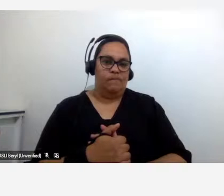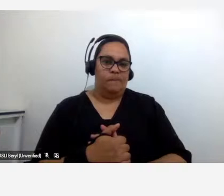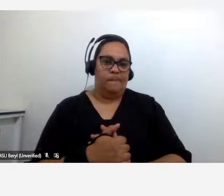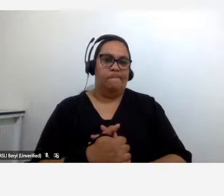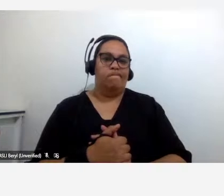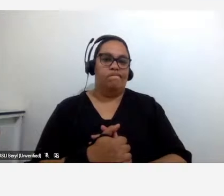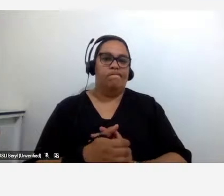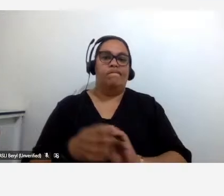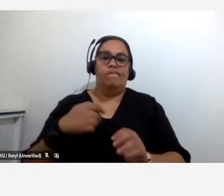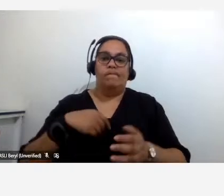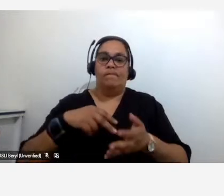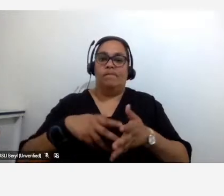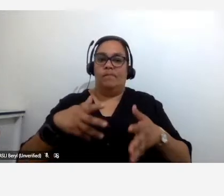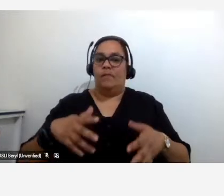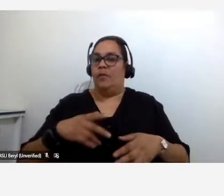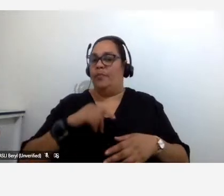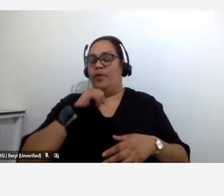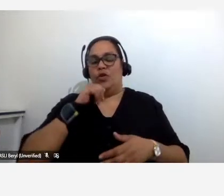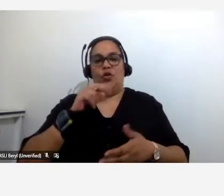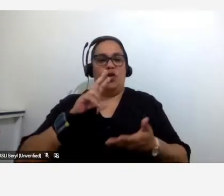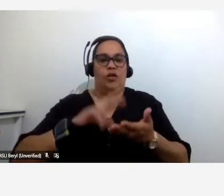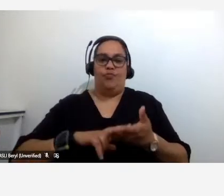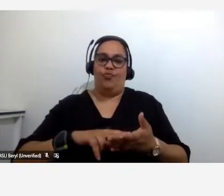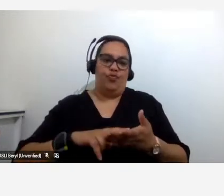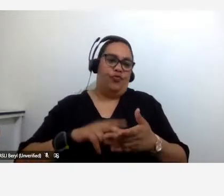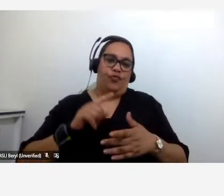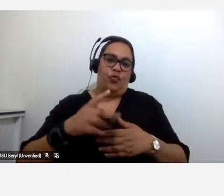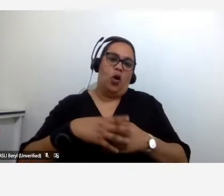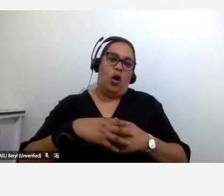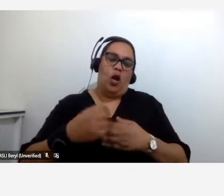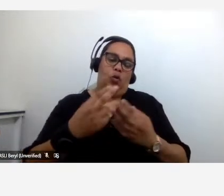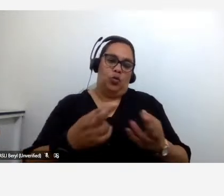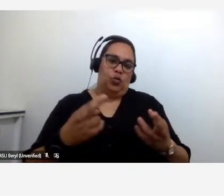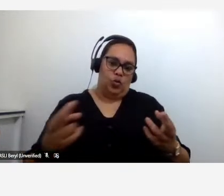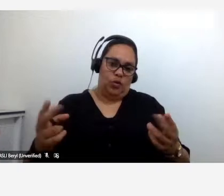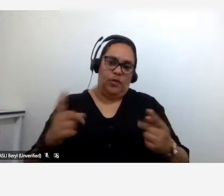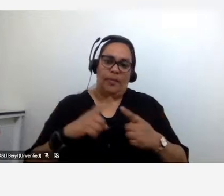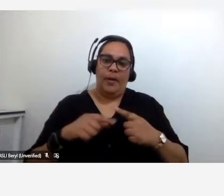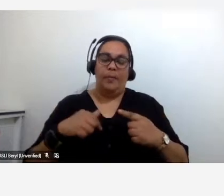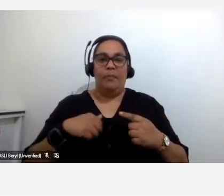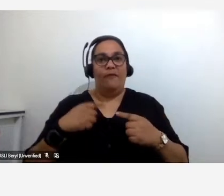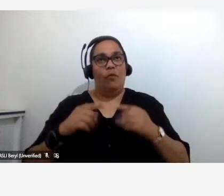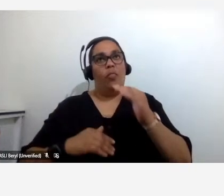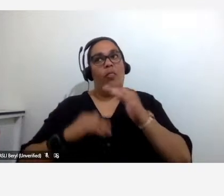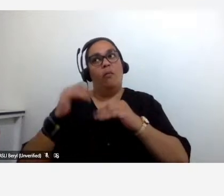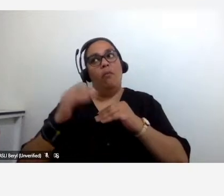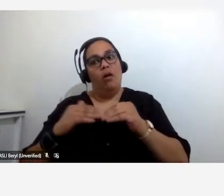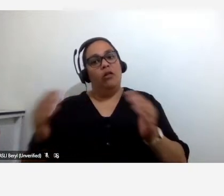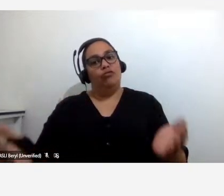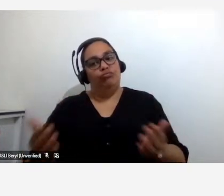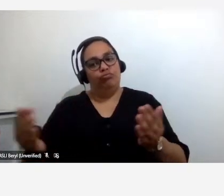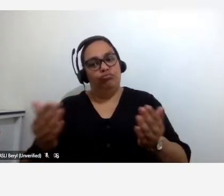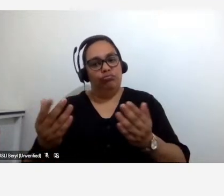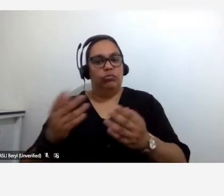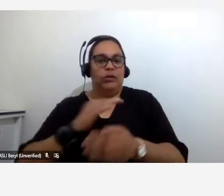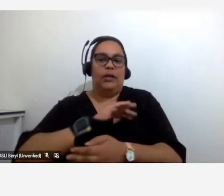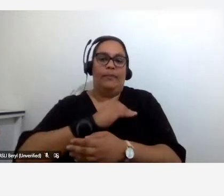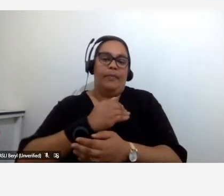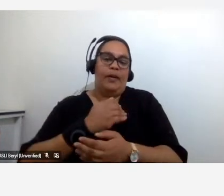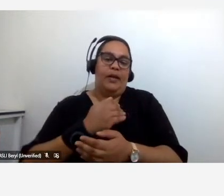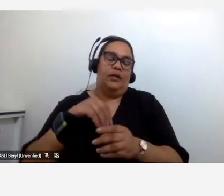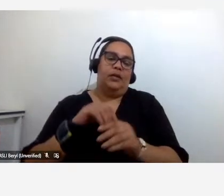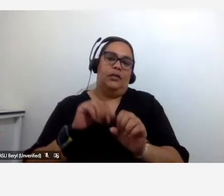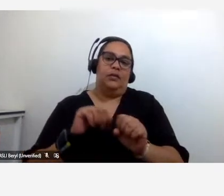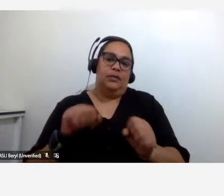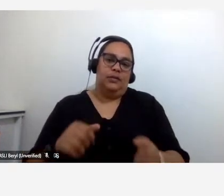where I stand, I don't approve the outsourcing, and I'm for the building of capacity, in-house capacity in this